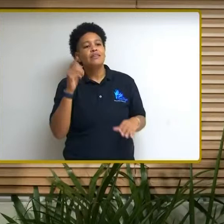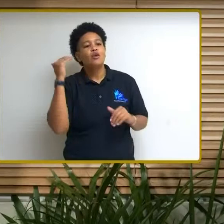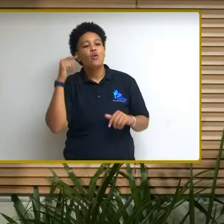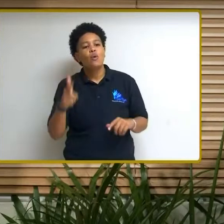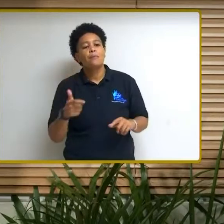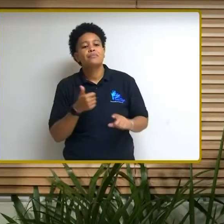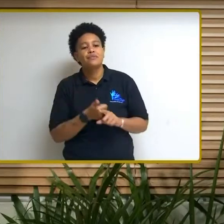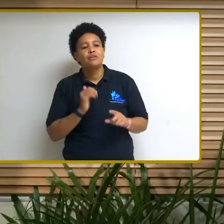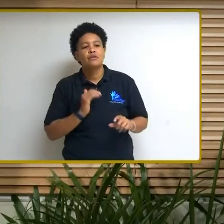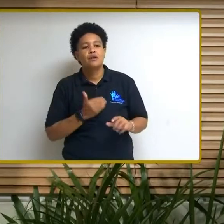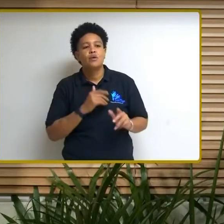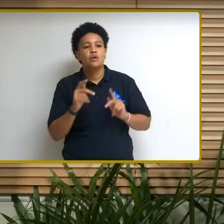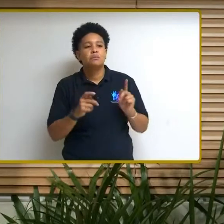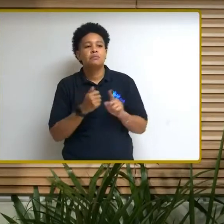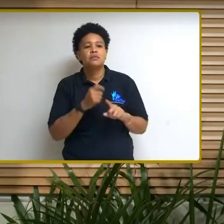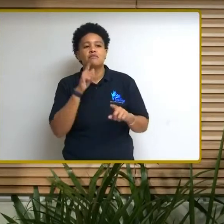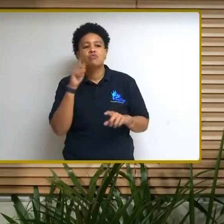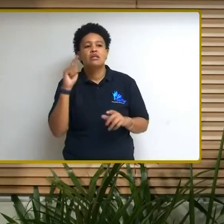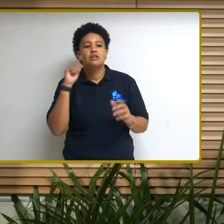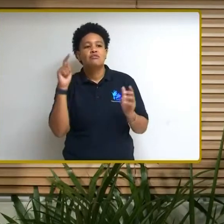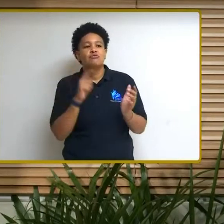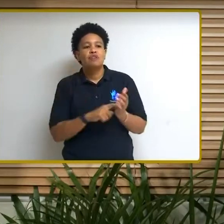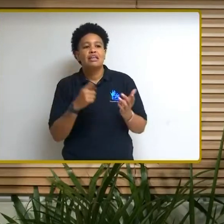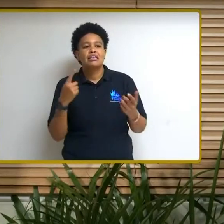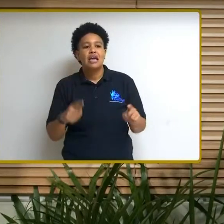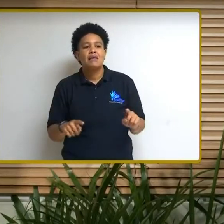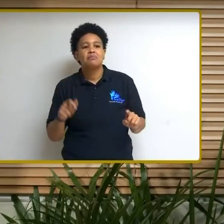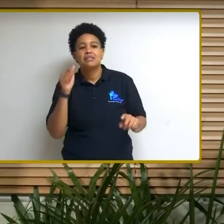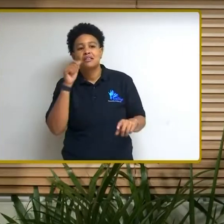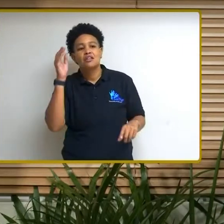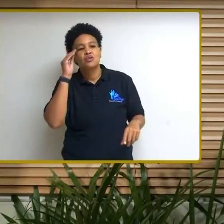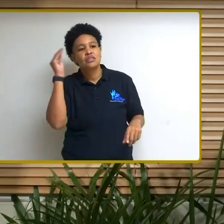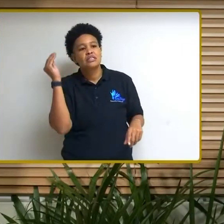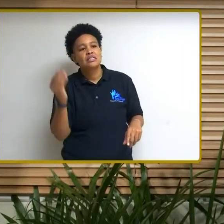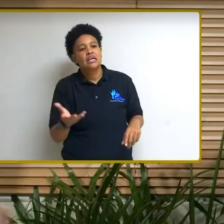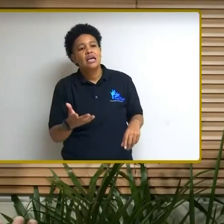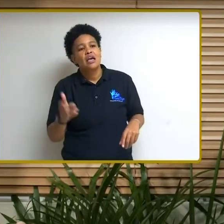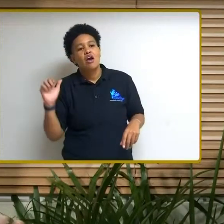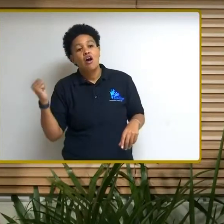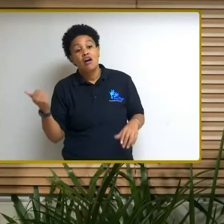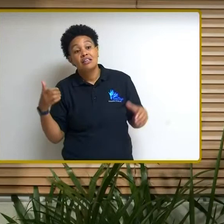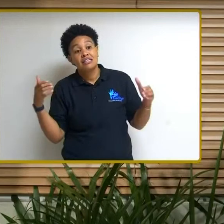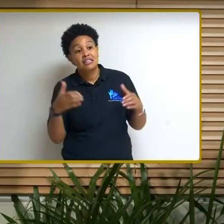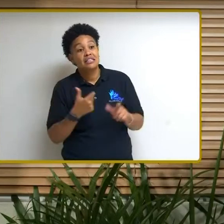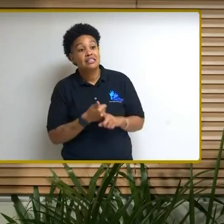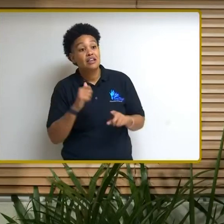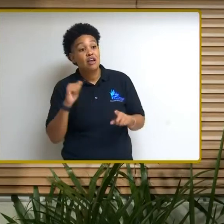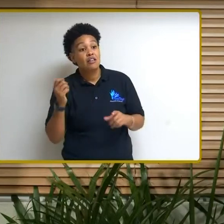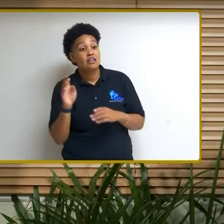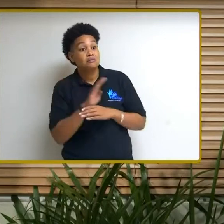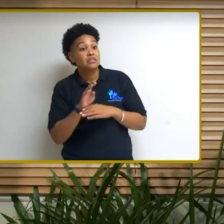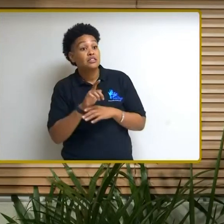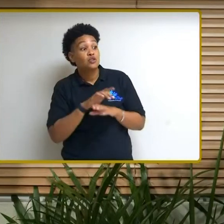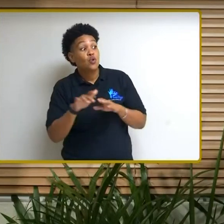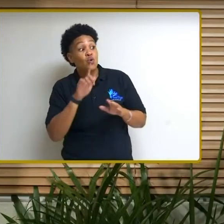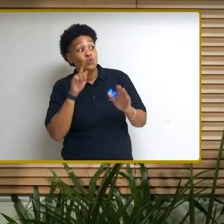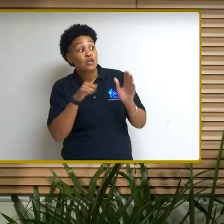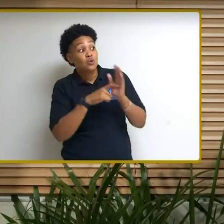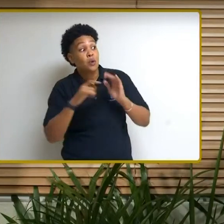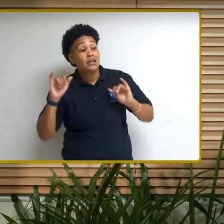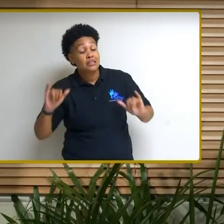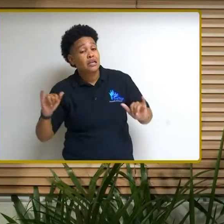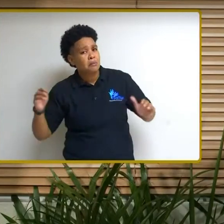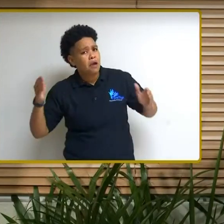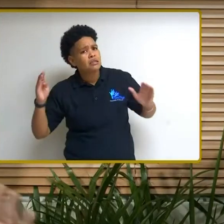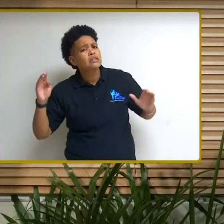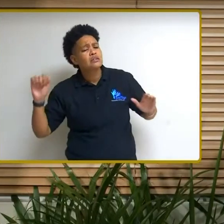that our people recognizes that. And it's not to say that other sectors, other industries don't require the same